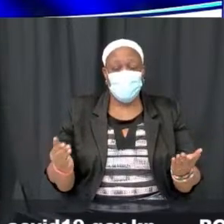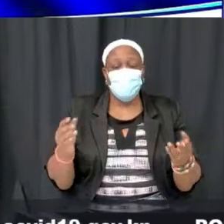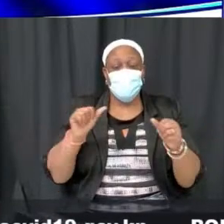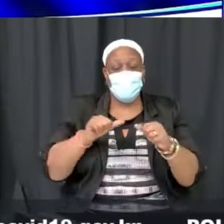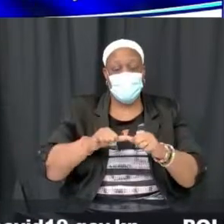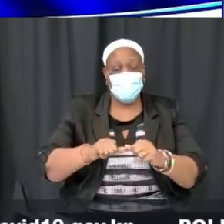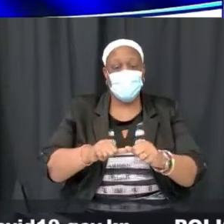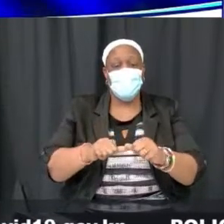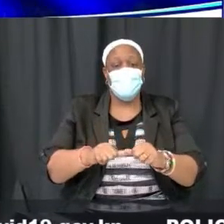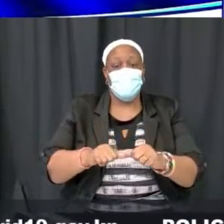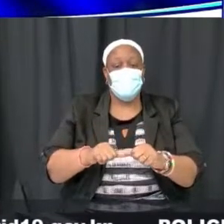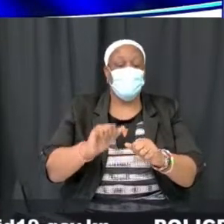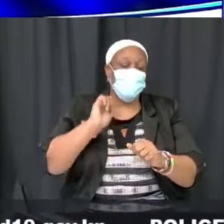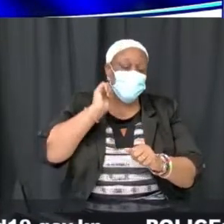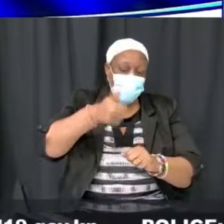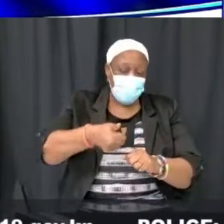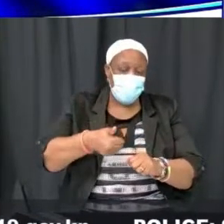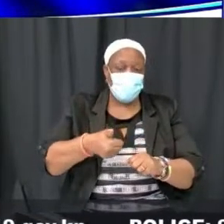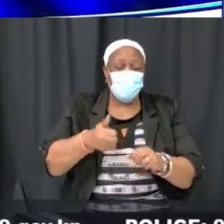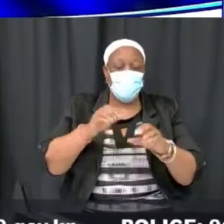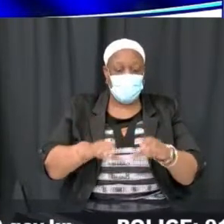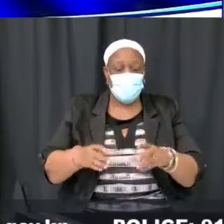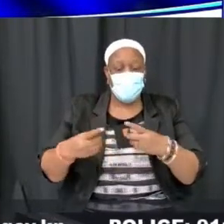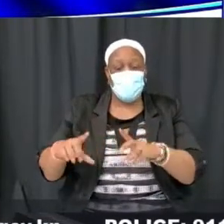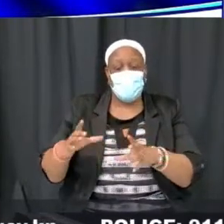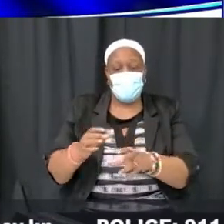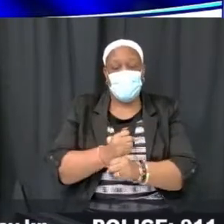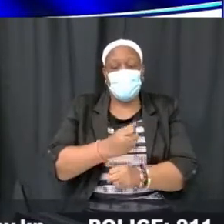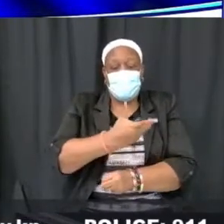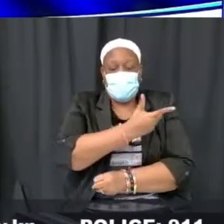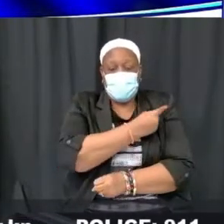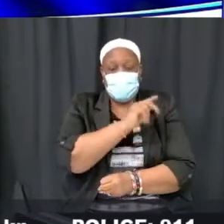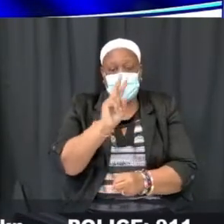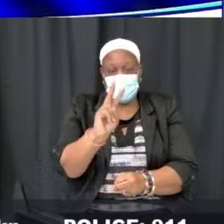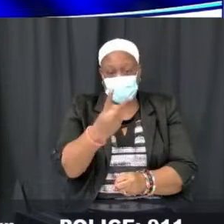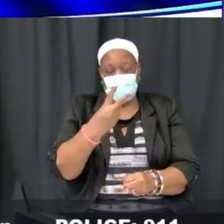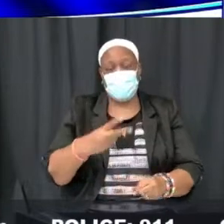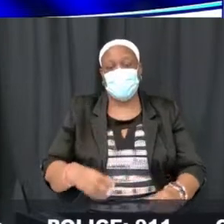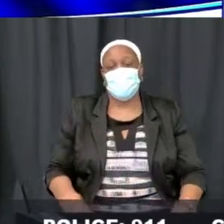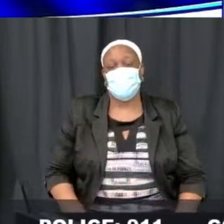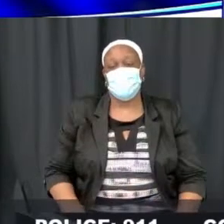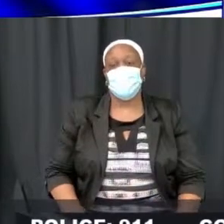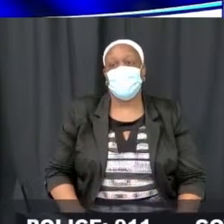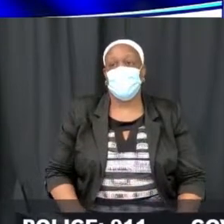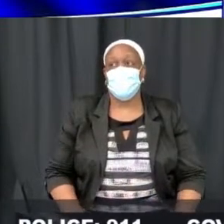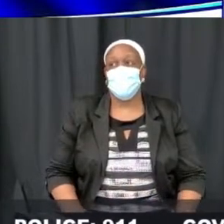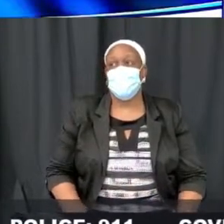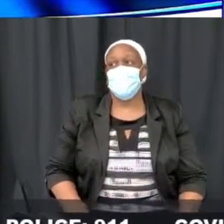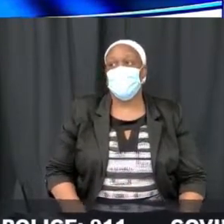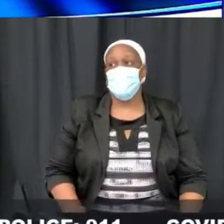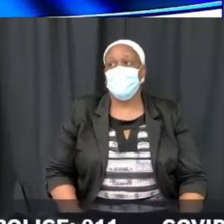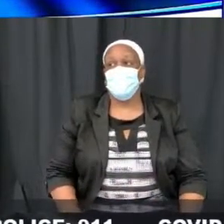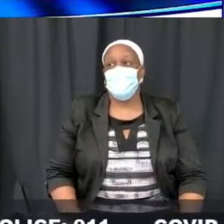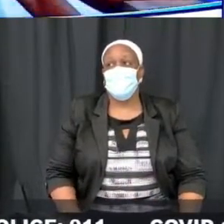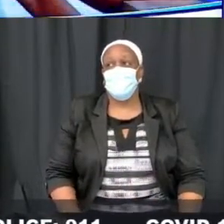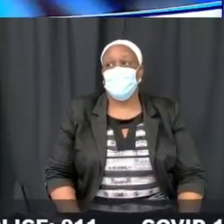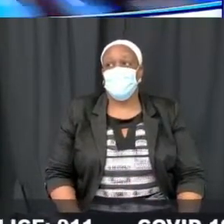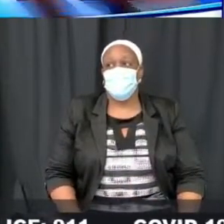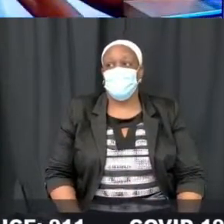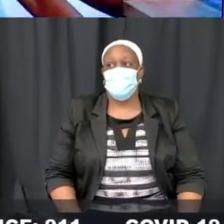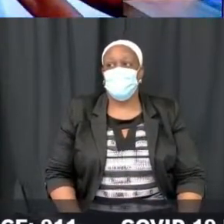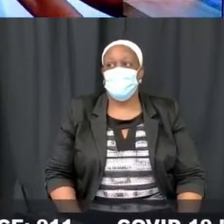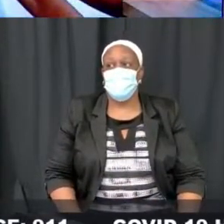construction sector can do their trade or apply the trade in a very safe manner. We were happy with the religious